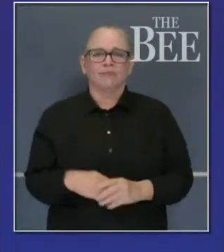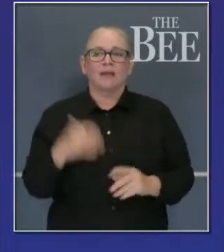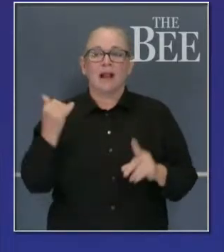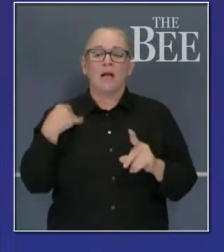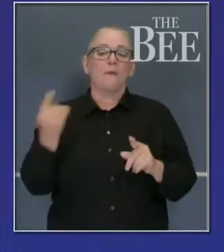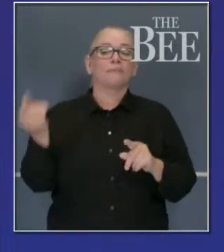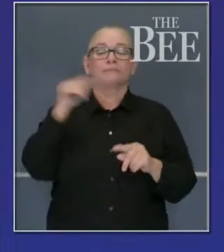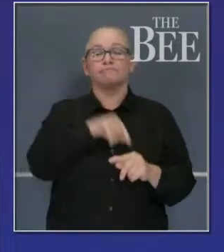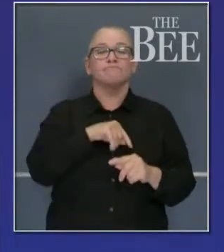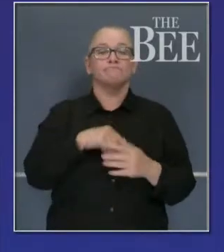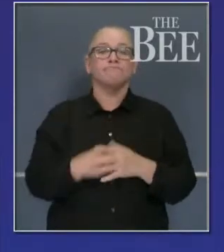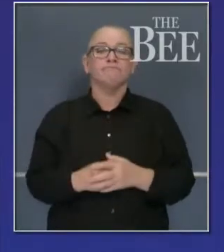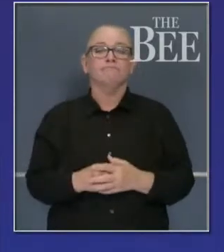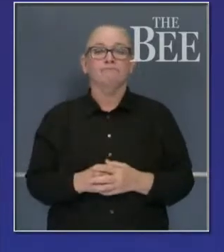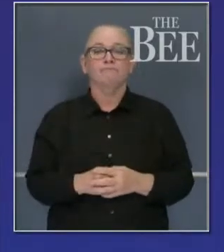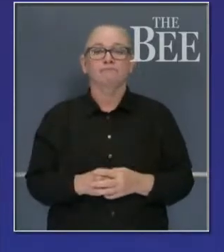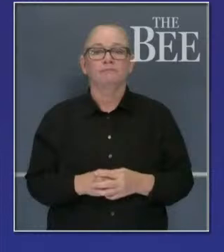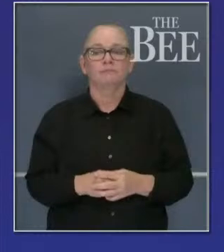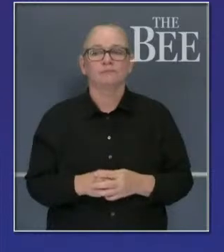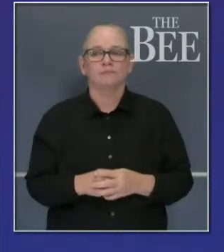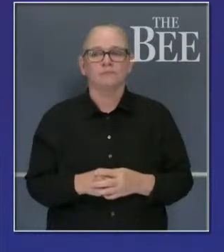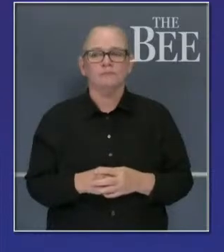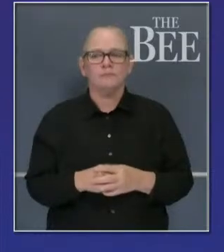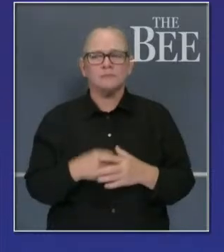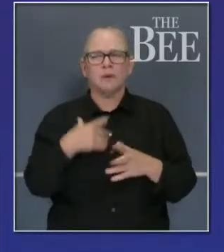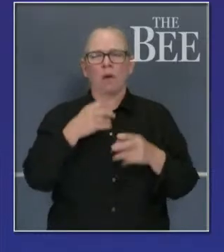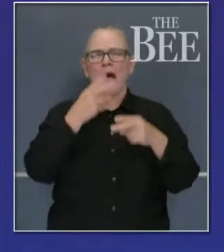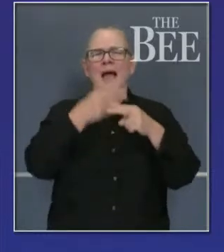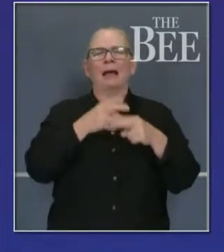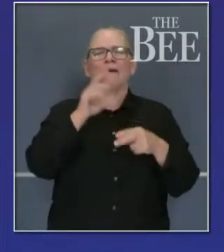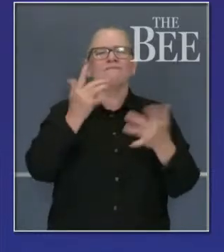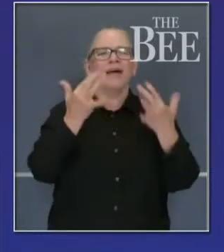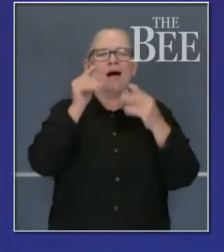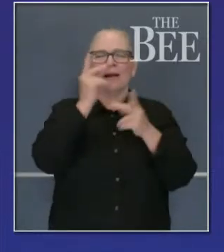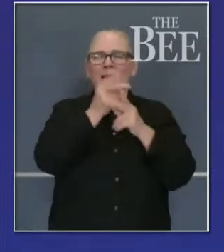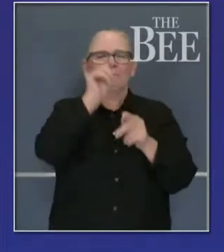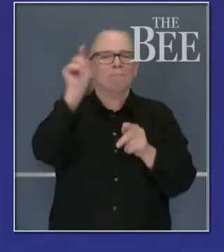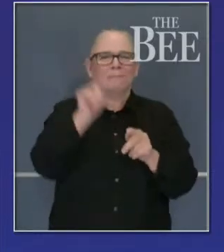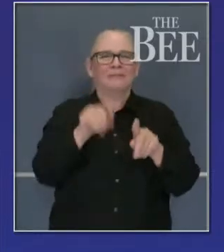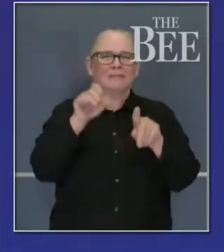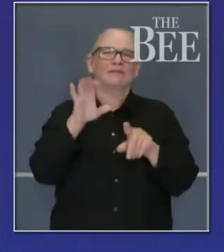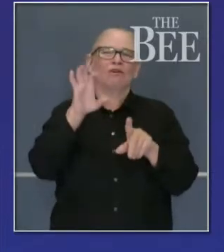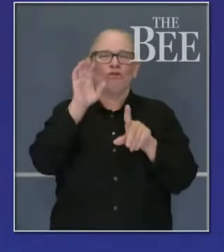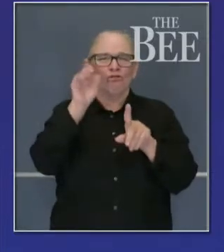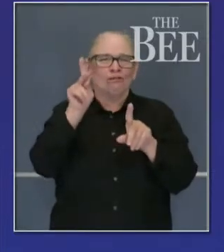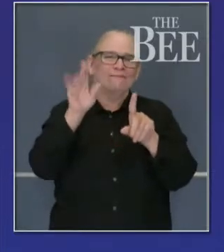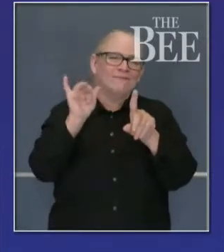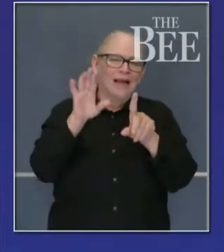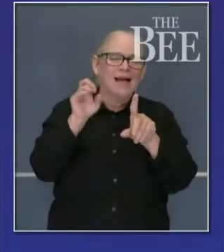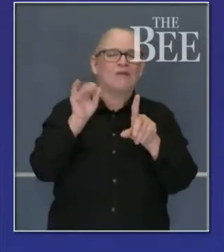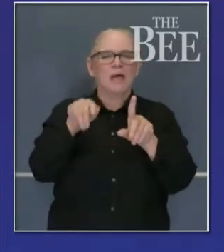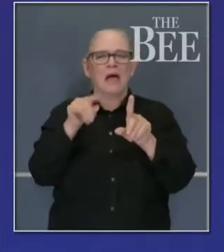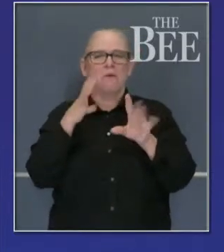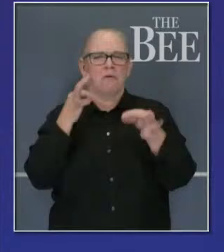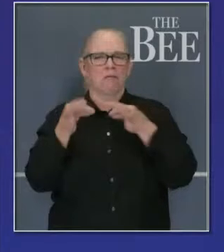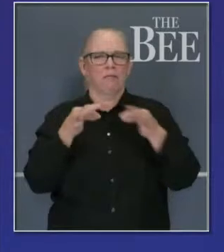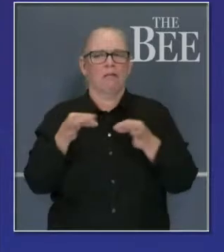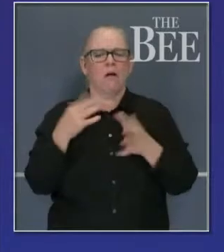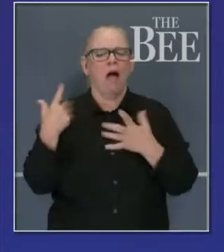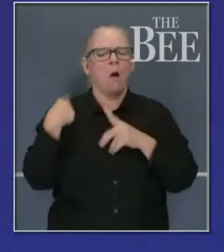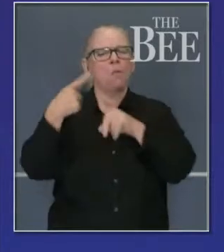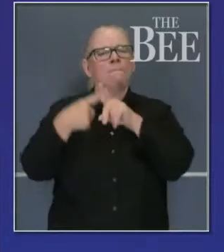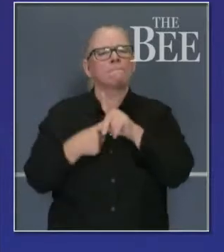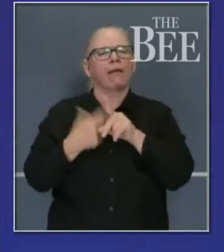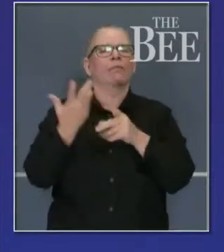progress on some of these more active fires. Many of these fires, again, have happened in just the last 30 days in the